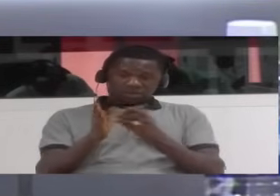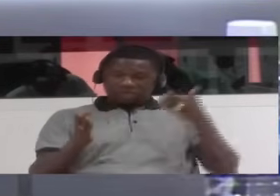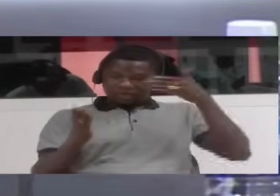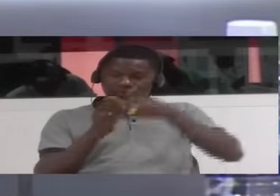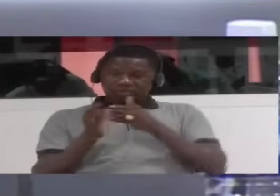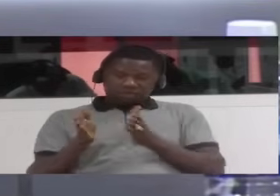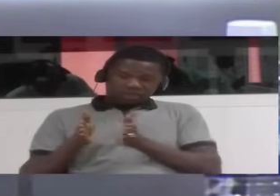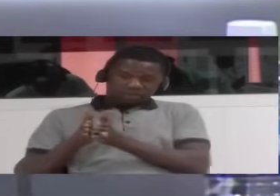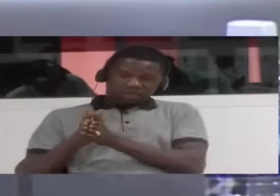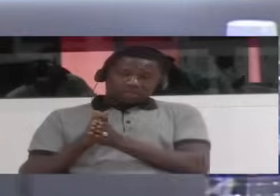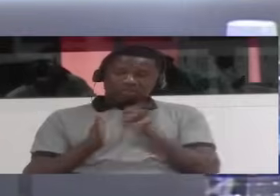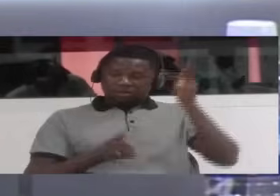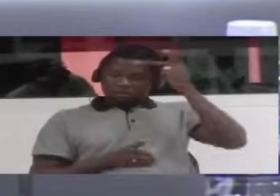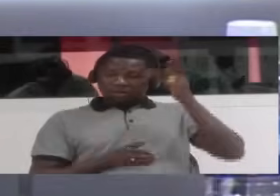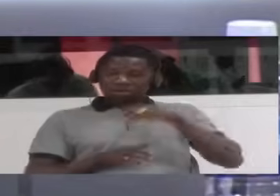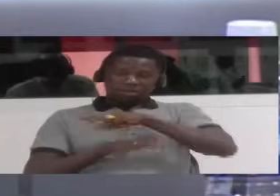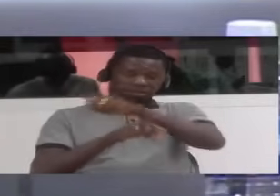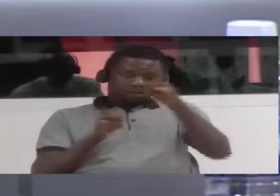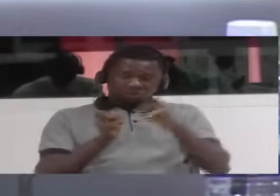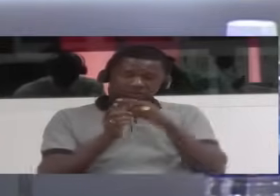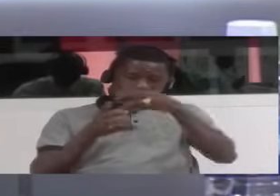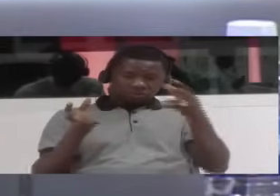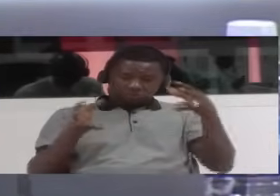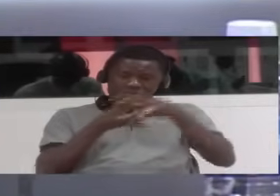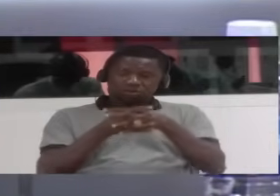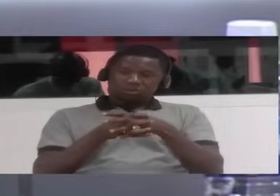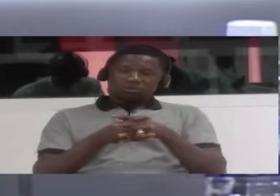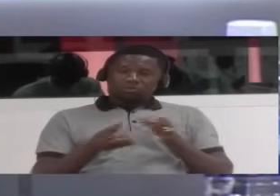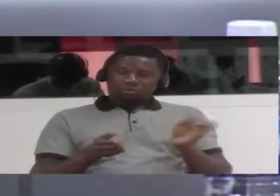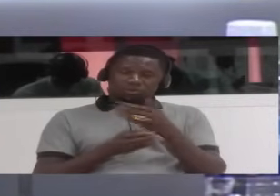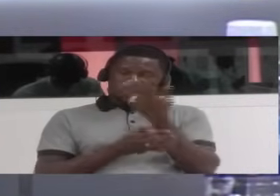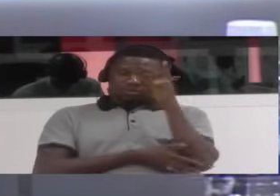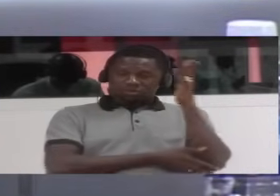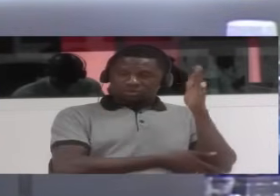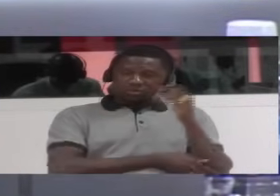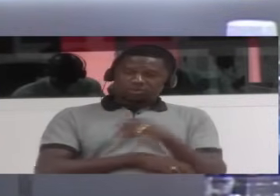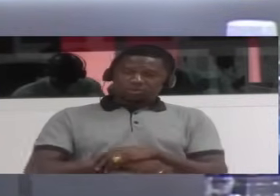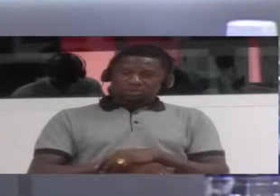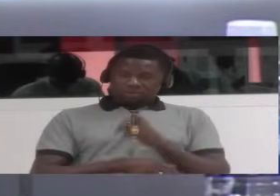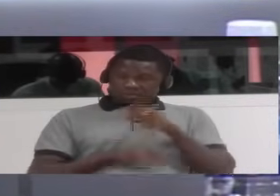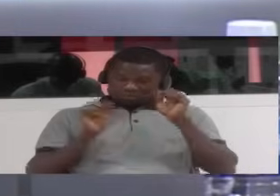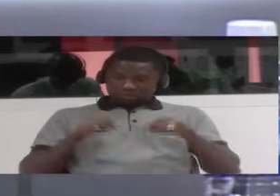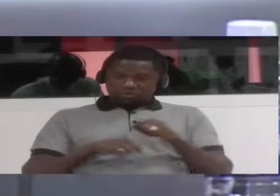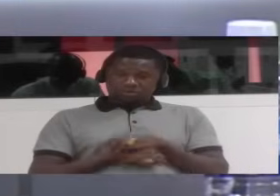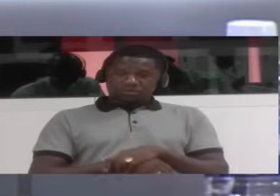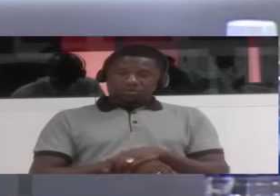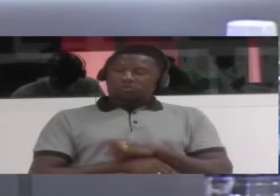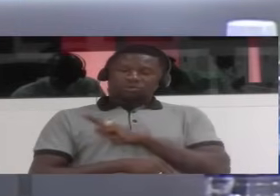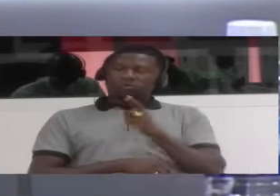Kanilai, and they all joined together to go to the bush. Is that possible? No, that is